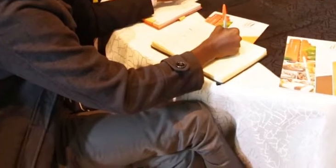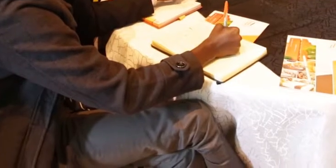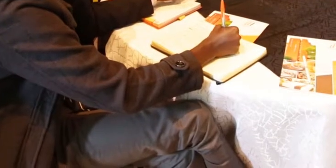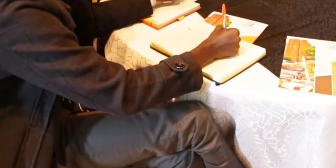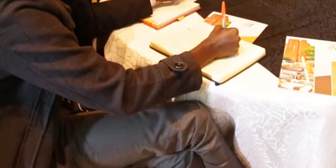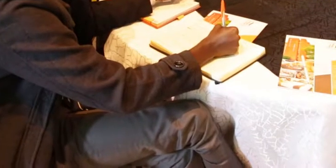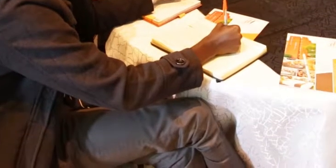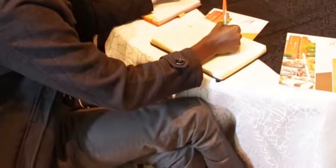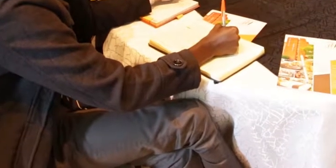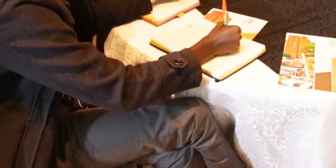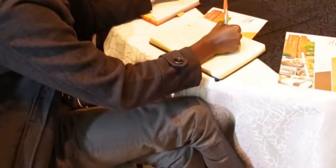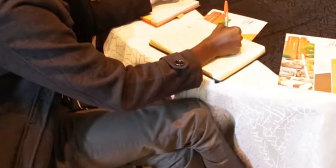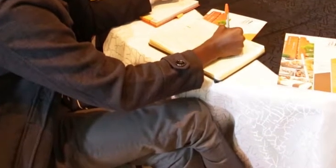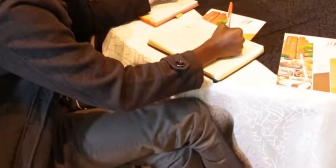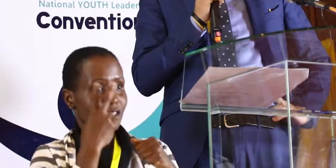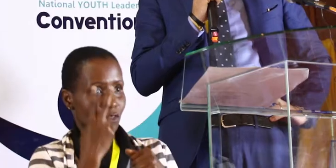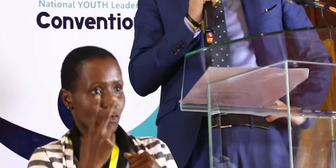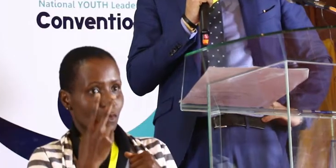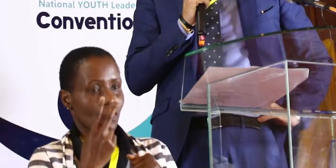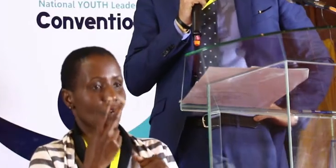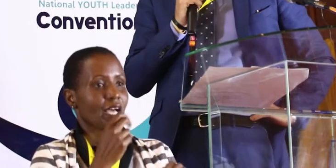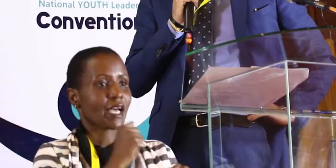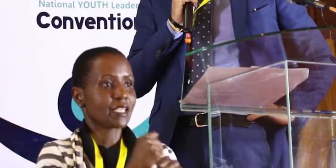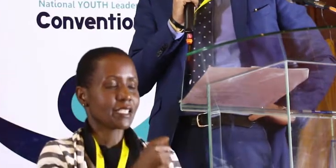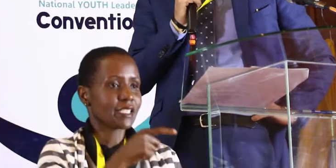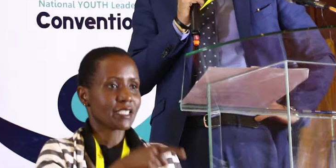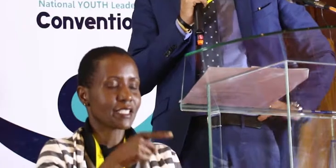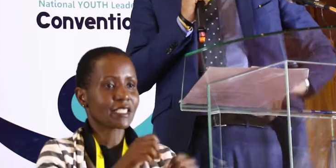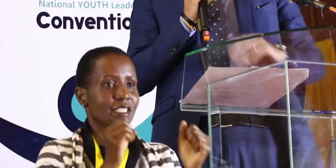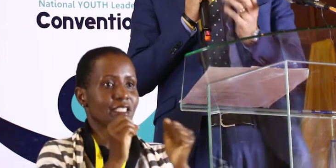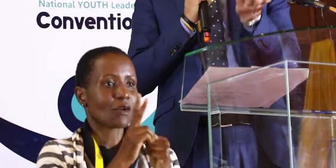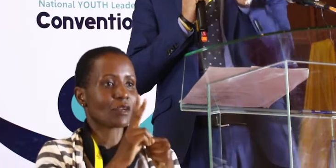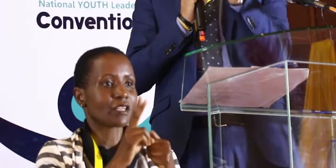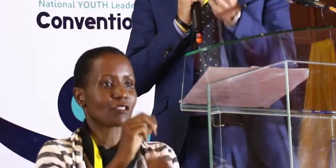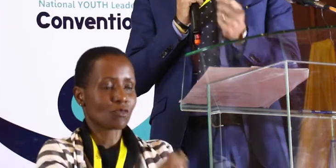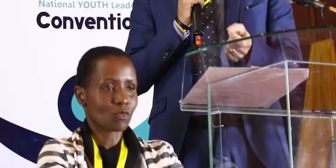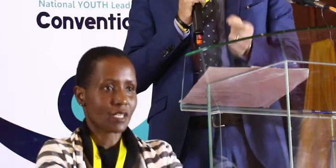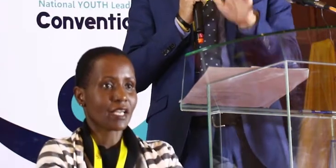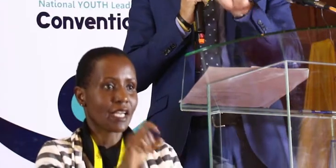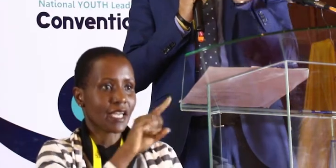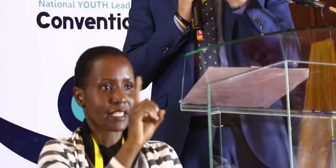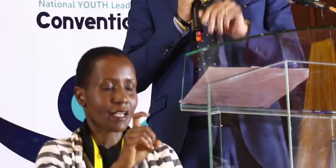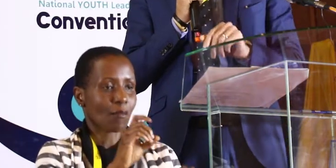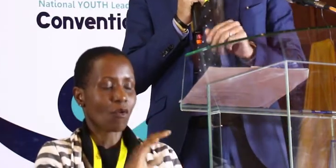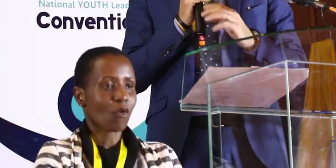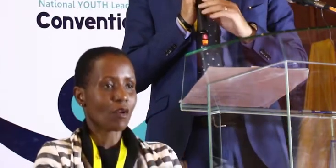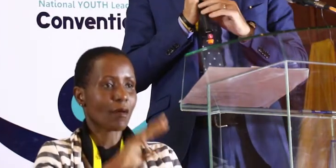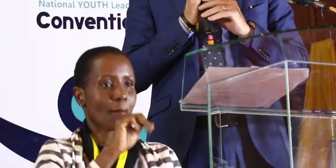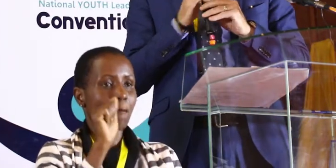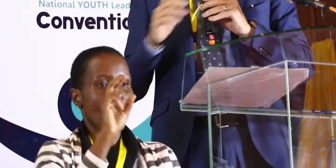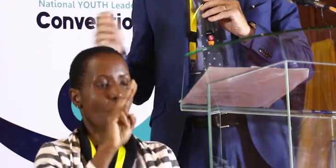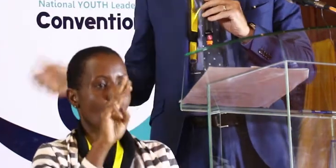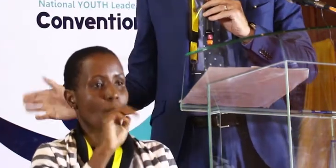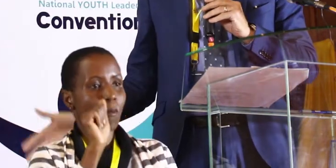82. I did my high school paper on the Mau Mau movement. What did I get? I got two things that